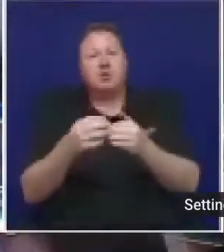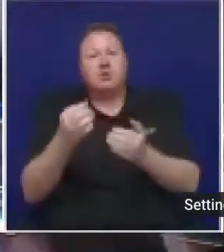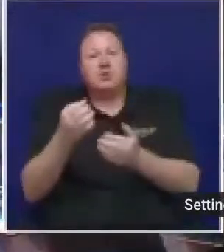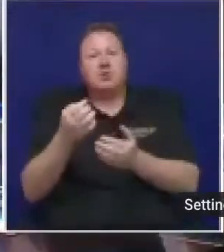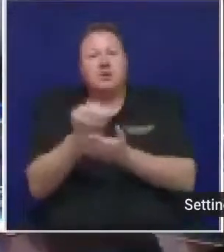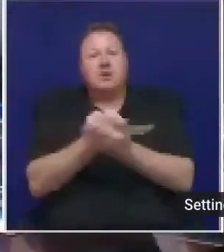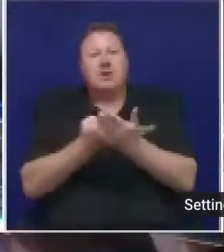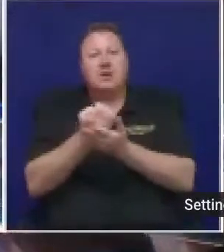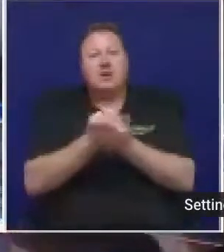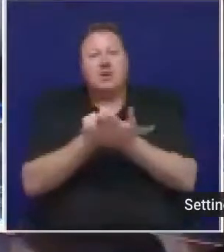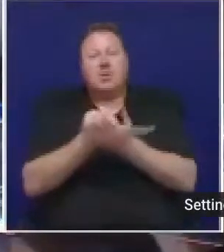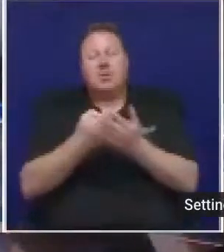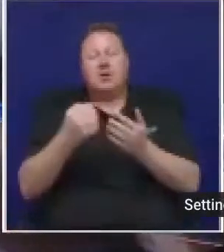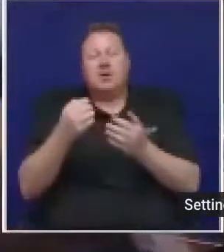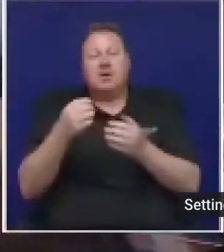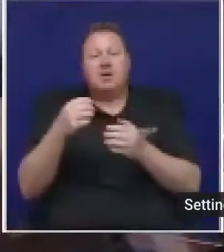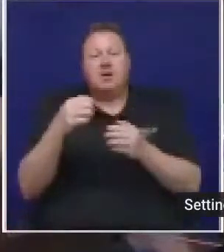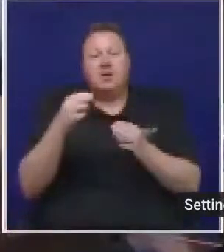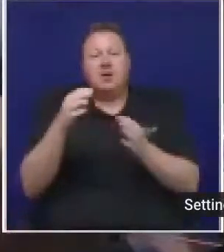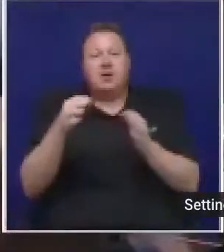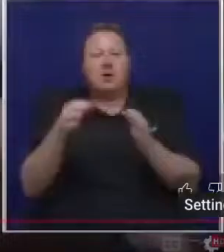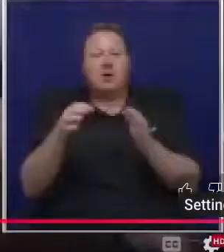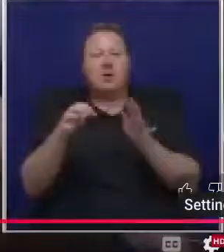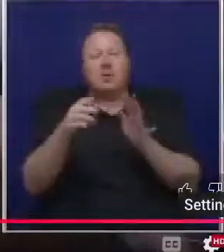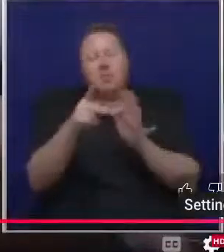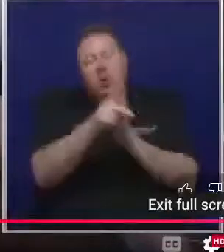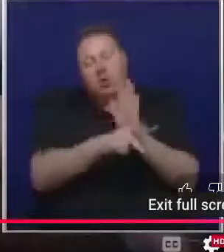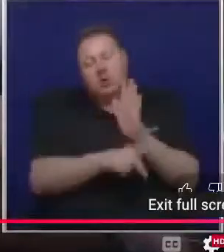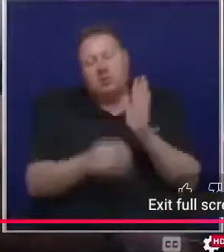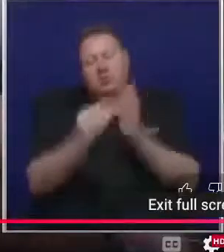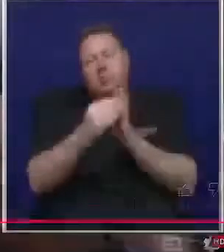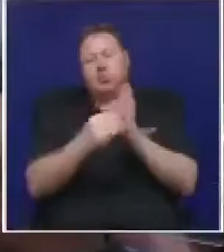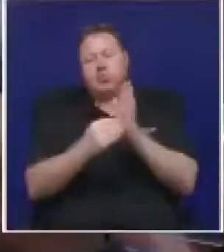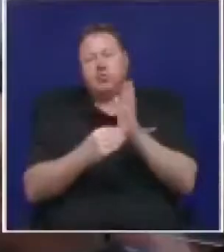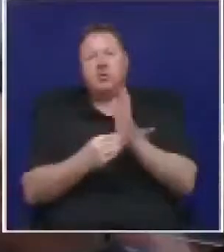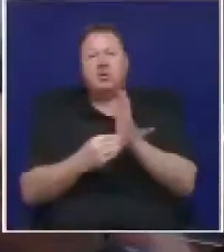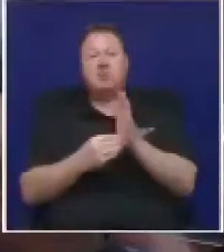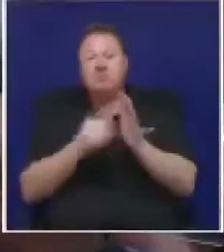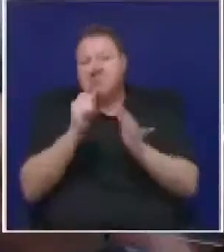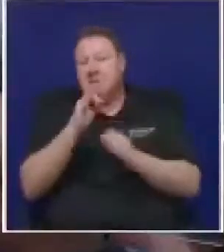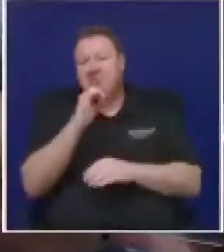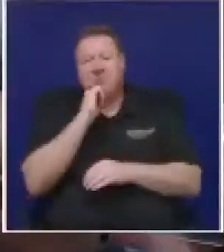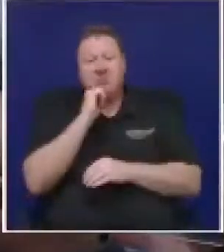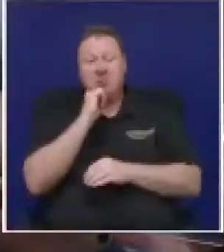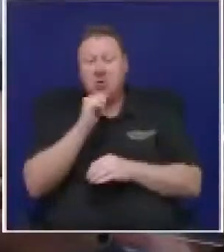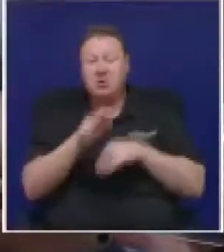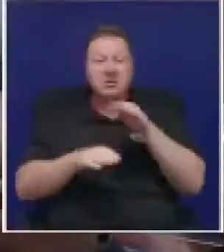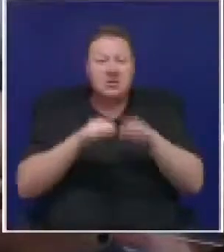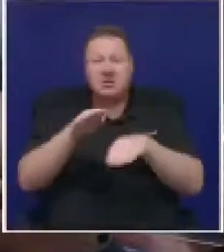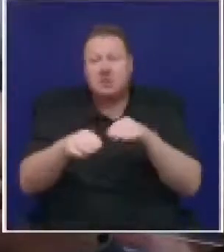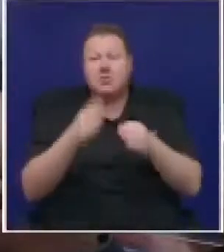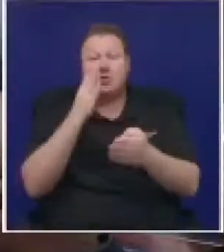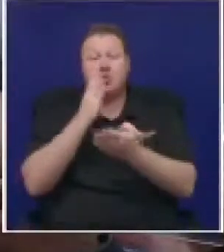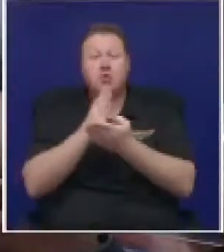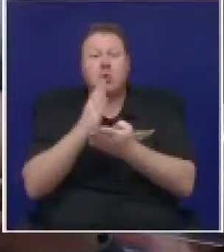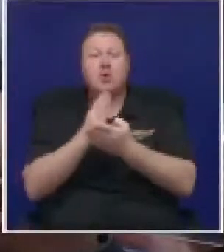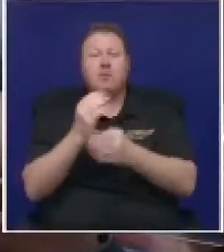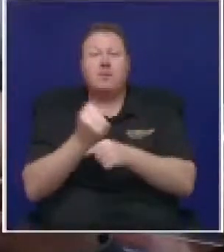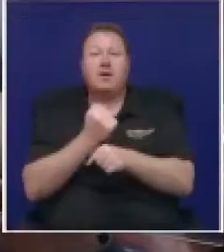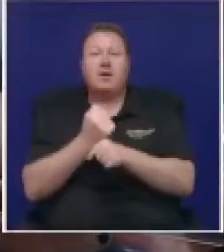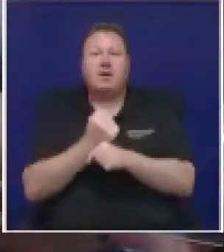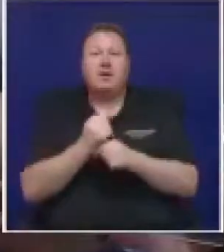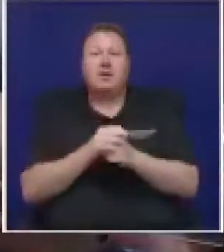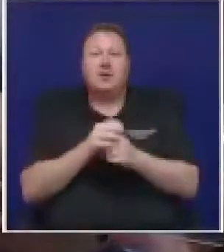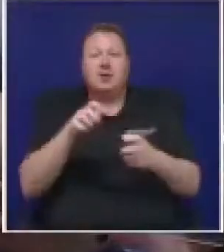formulation implementation. If not, what steps does he intend taking to ensure that the country is not governed by